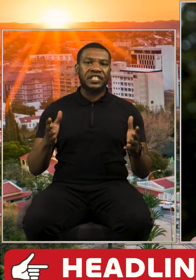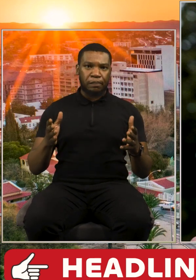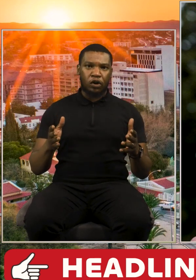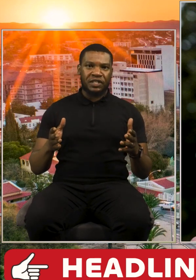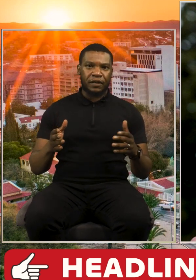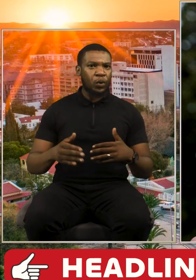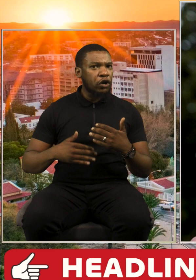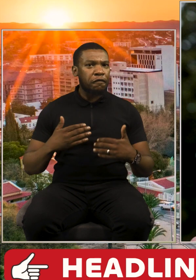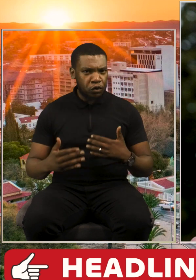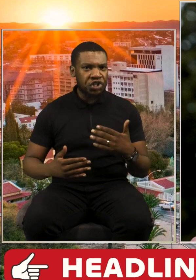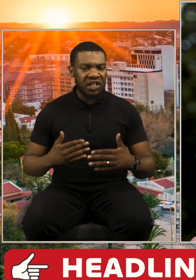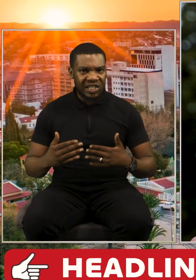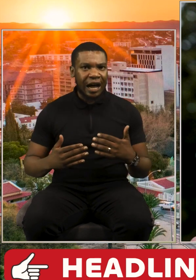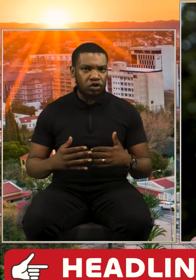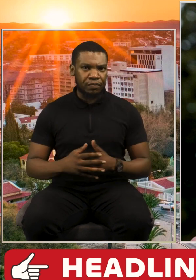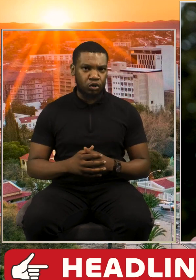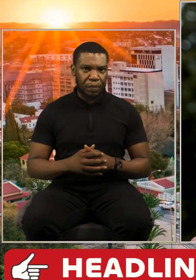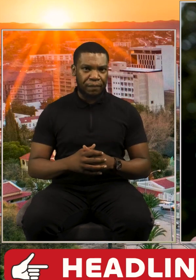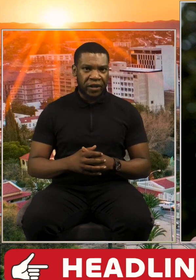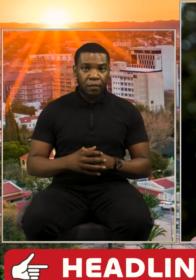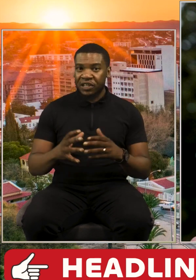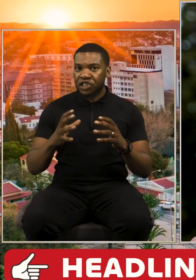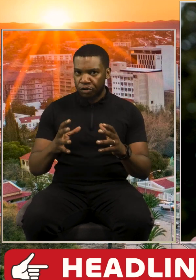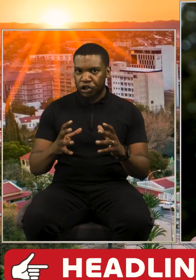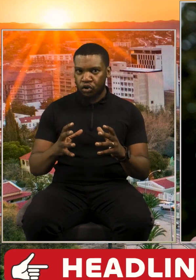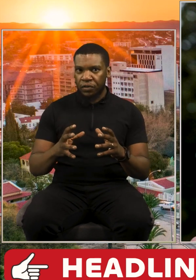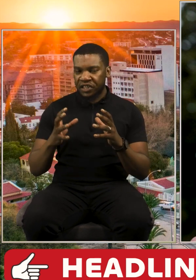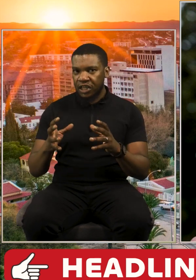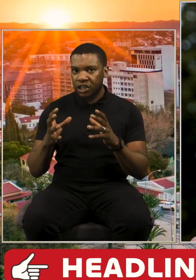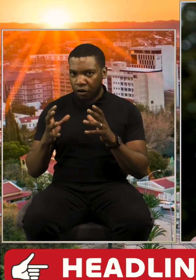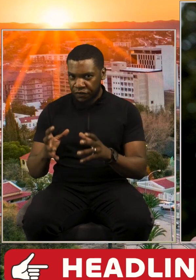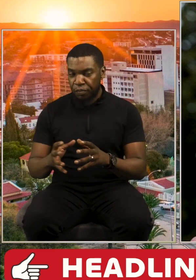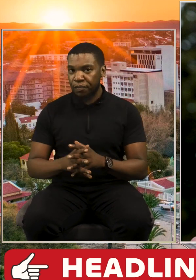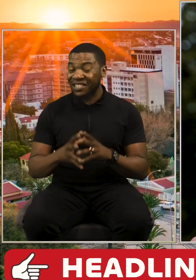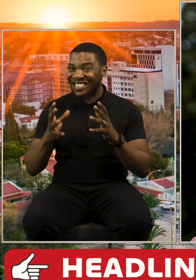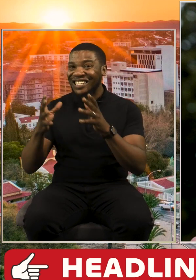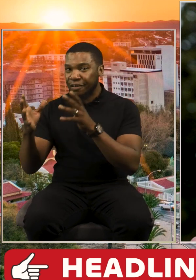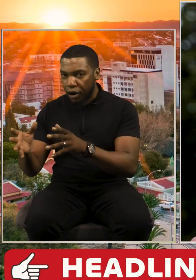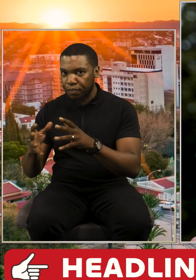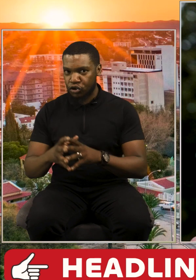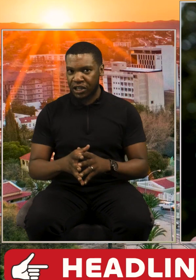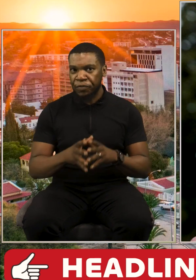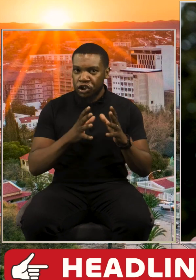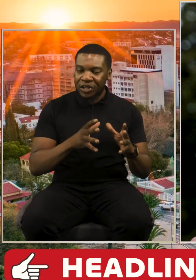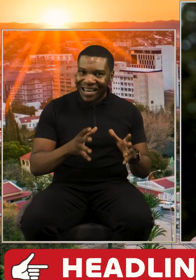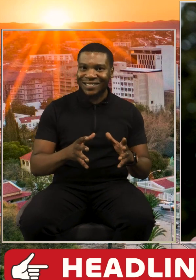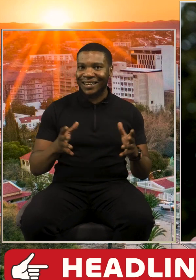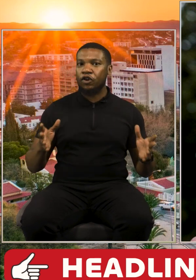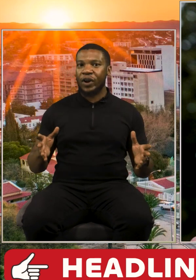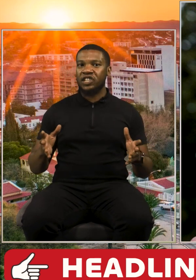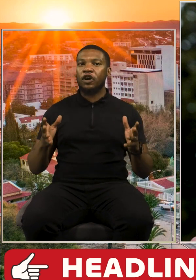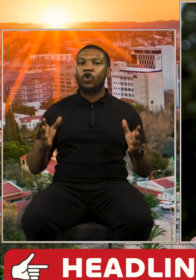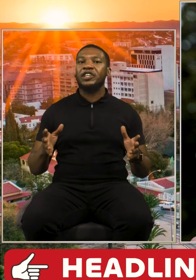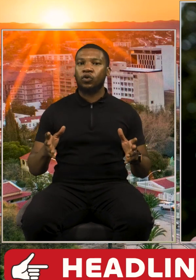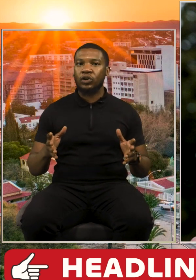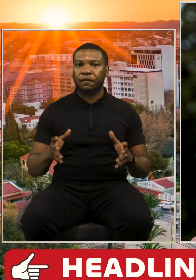4D diplomacy, where confusion is the ultimate weapon. But just to be sure, the State Department should hastily